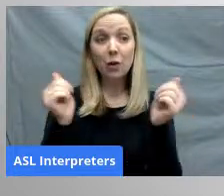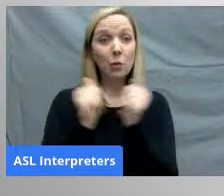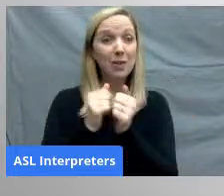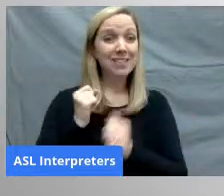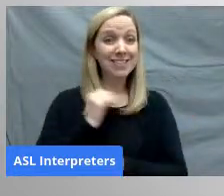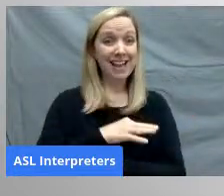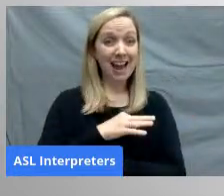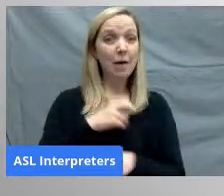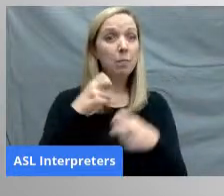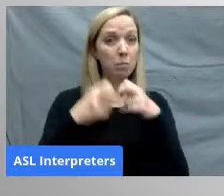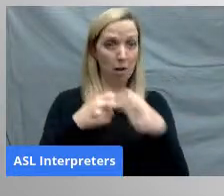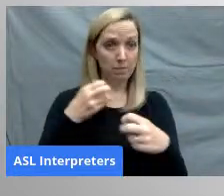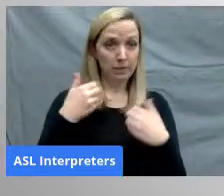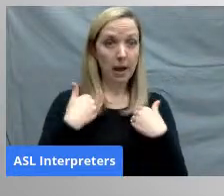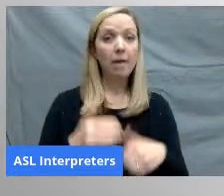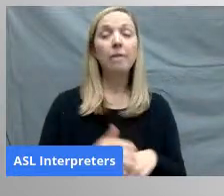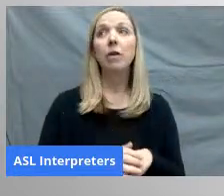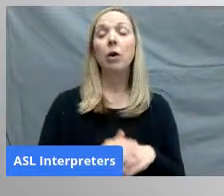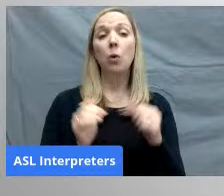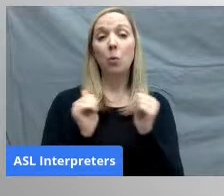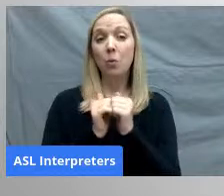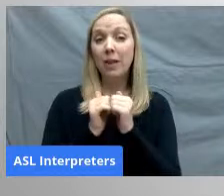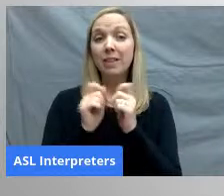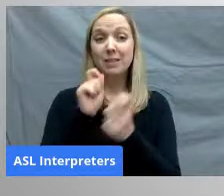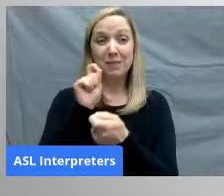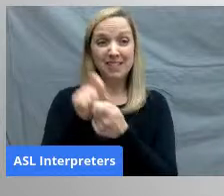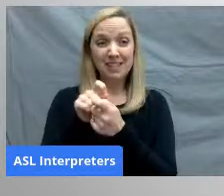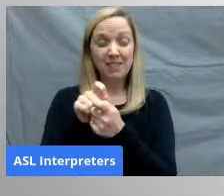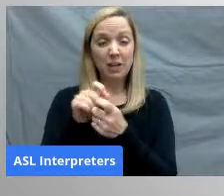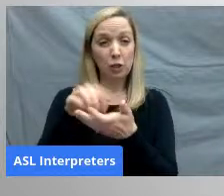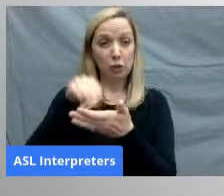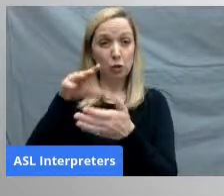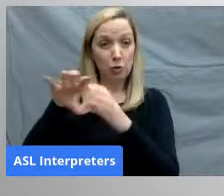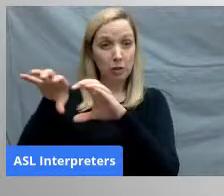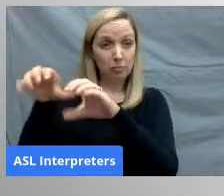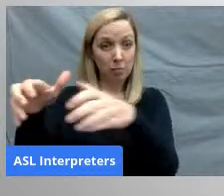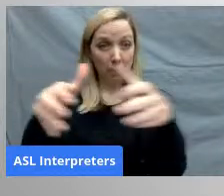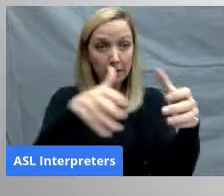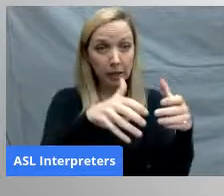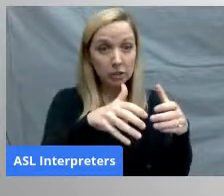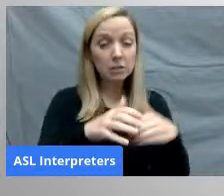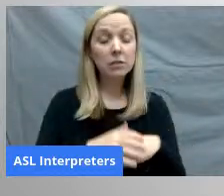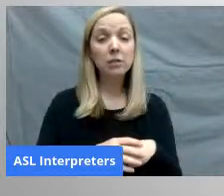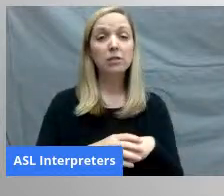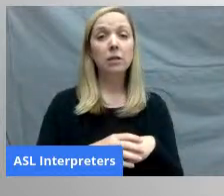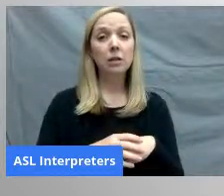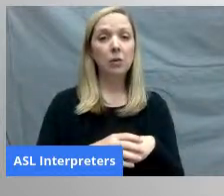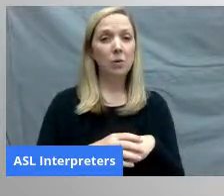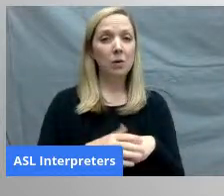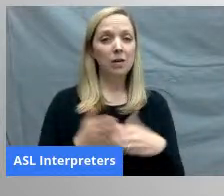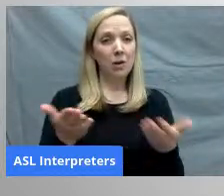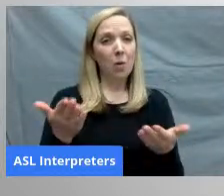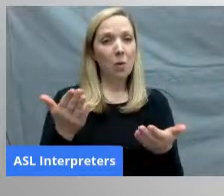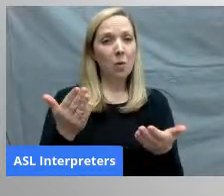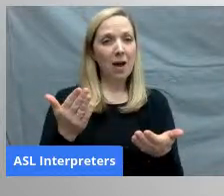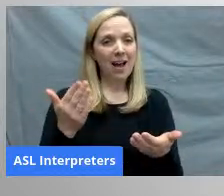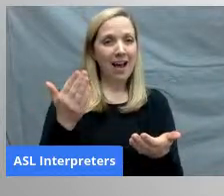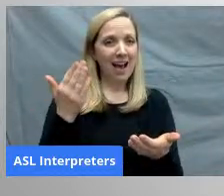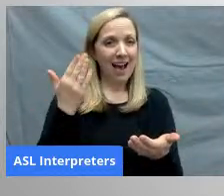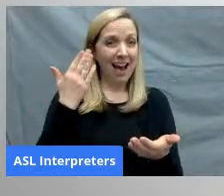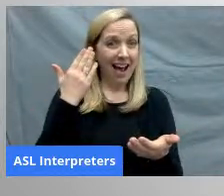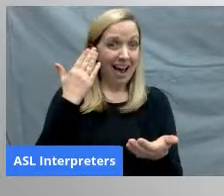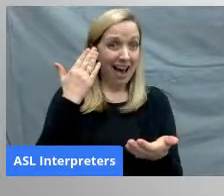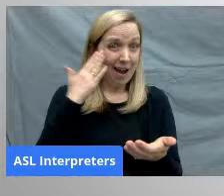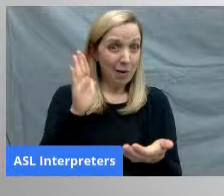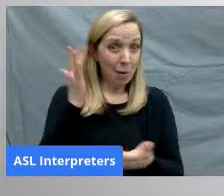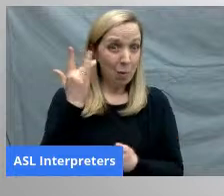certain student populations. And so I can see why we can't, you know, incorporate all of those approaches. So I don't know